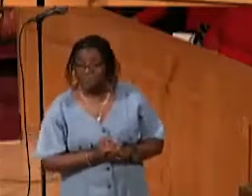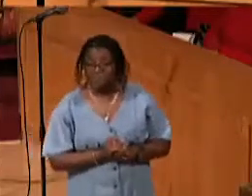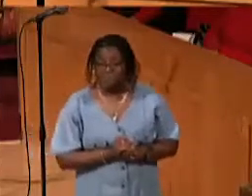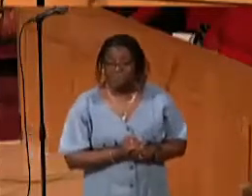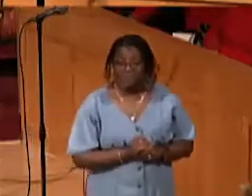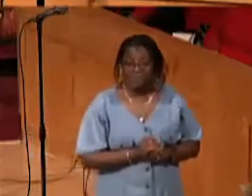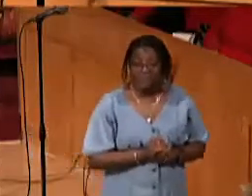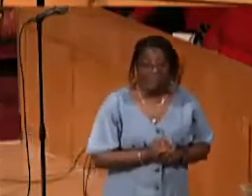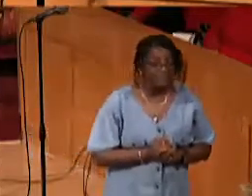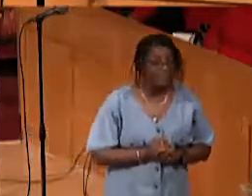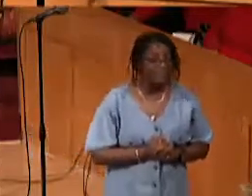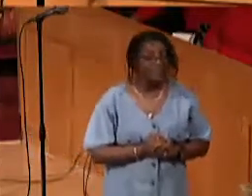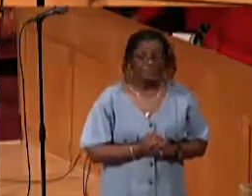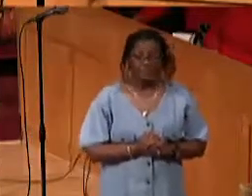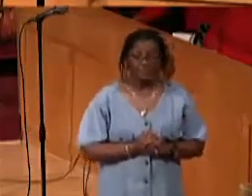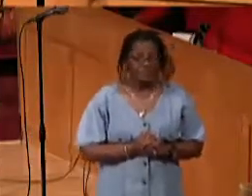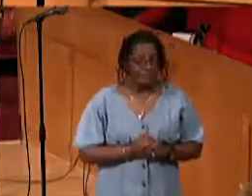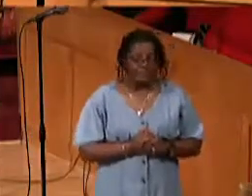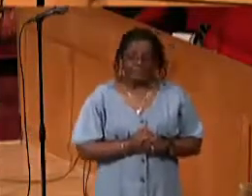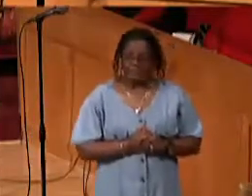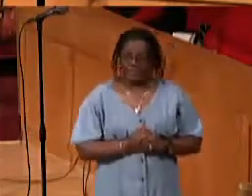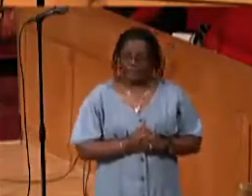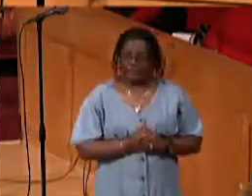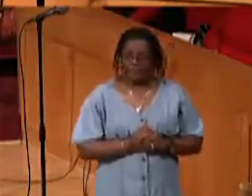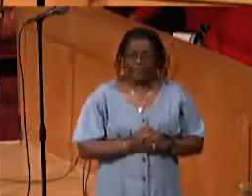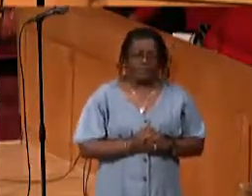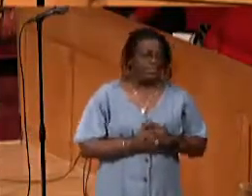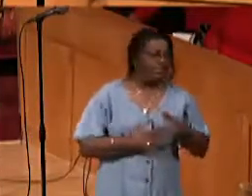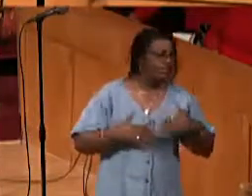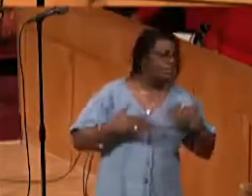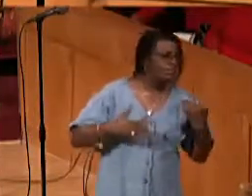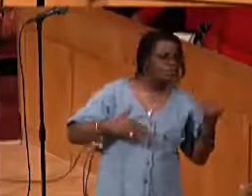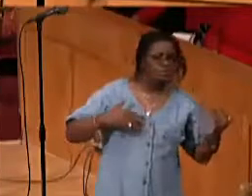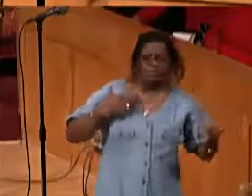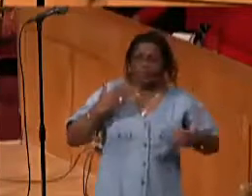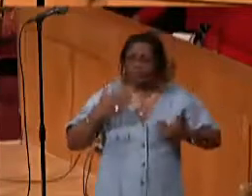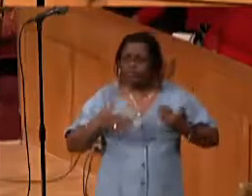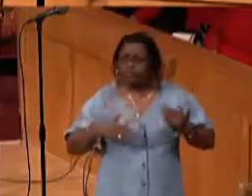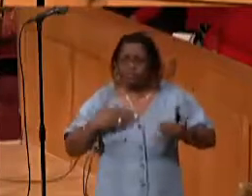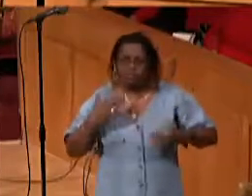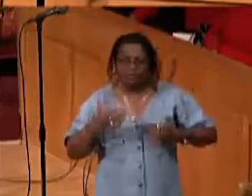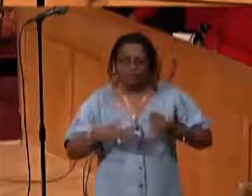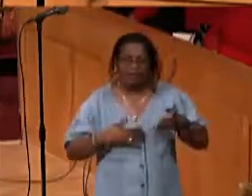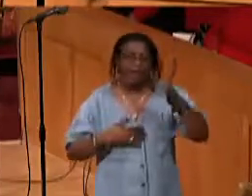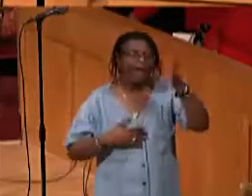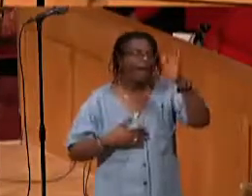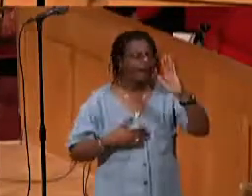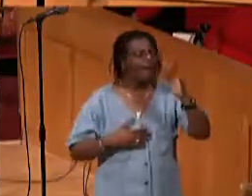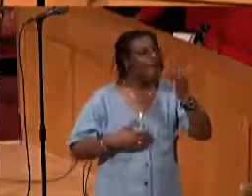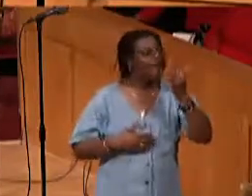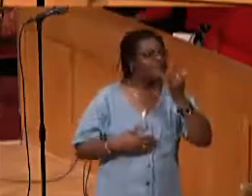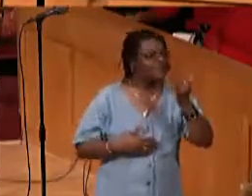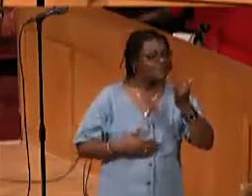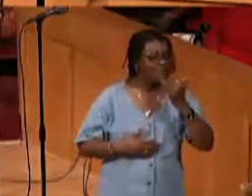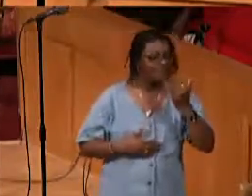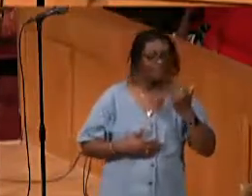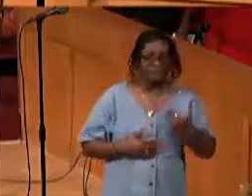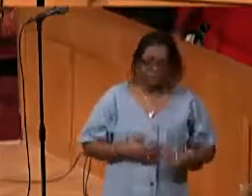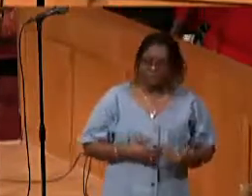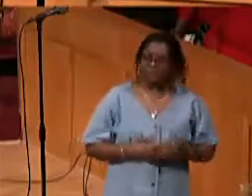I sing, amen, the song of joy. Amen, because he chose me, favored me. But not only does she